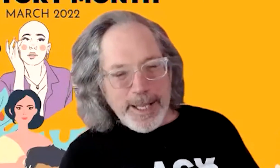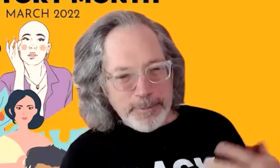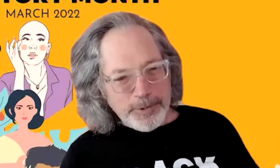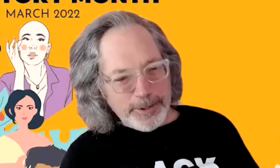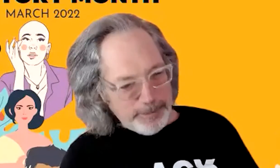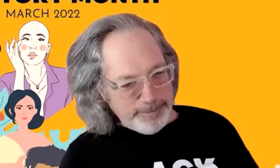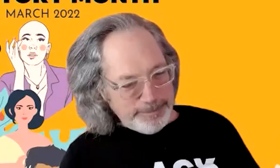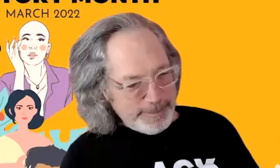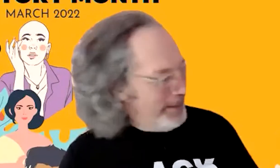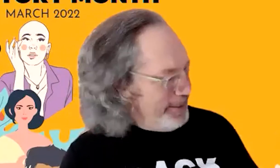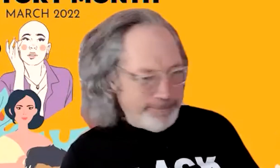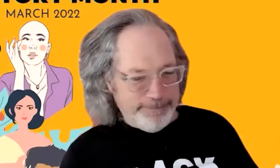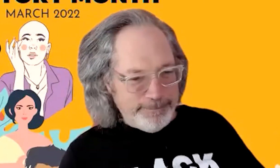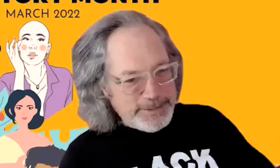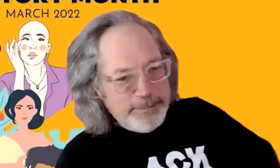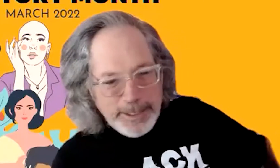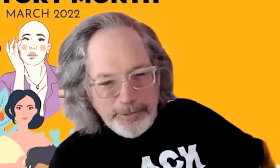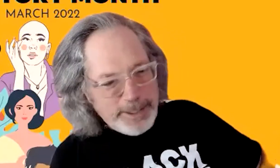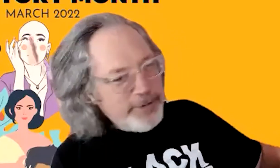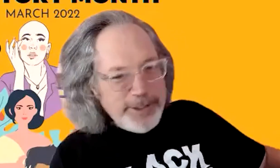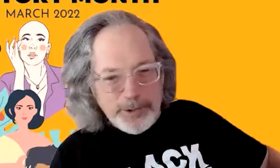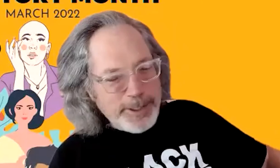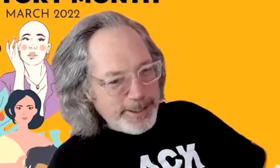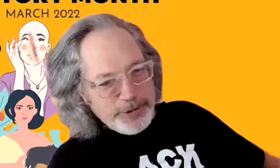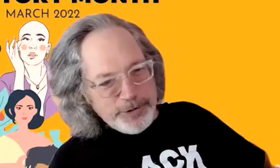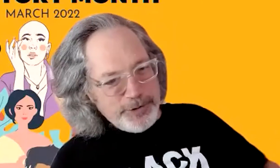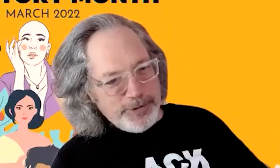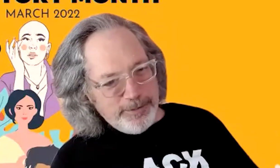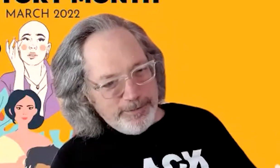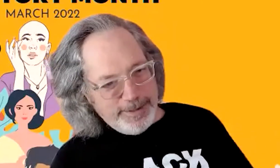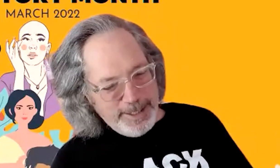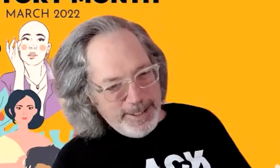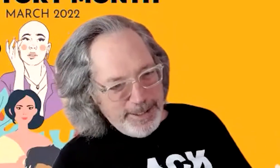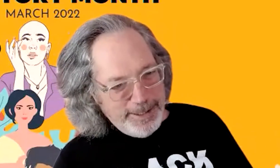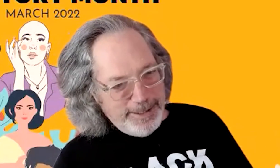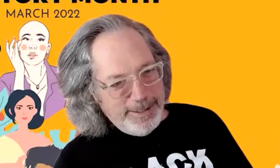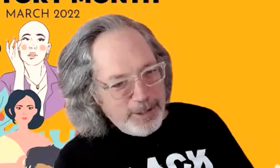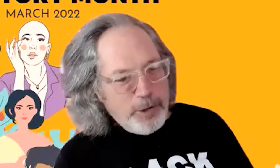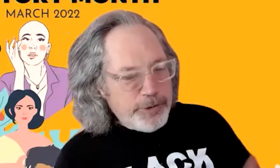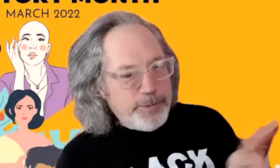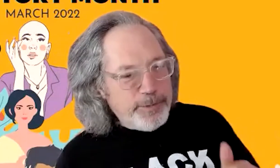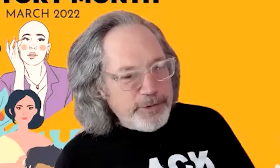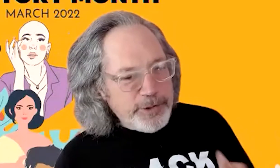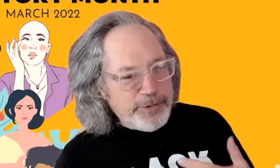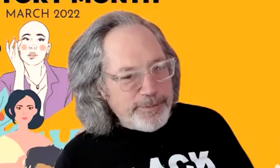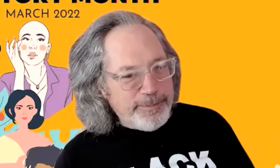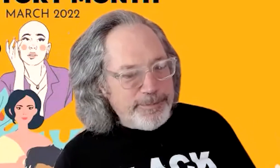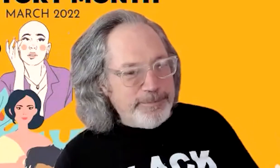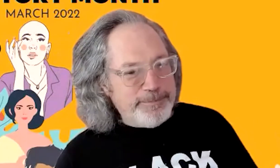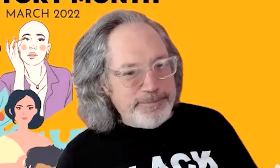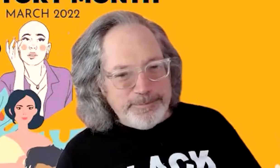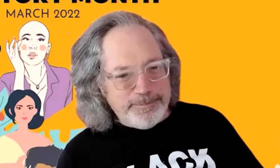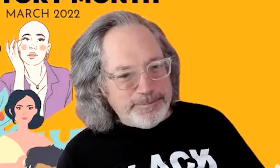And happy you're here. Does somebody else, Leslie, do you want to introduce yourself? Oh, you're Leslie. I will when I do